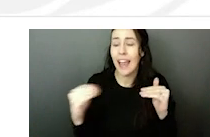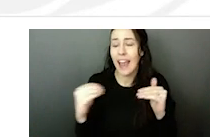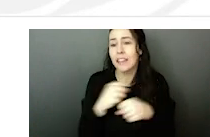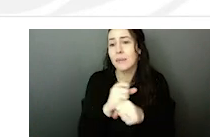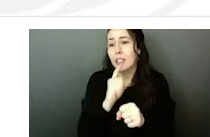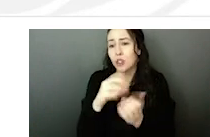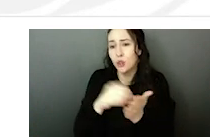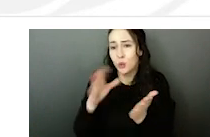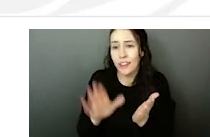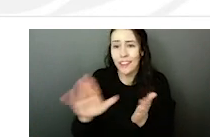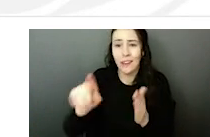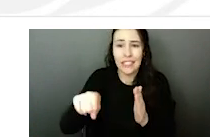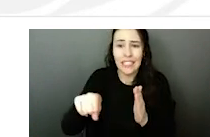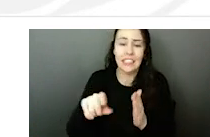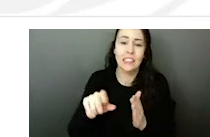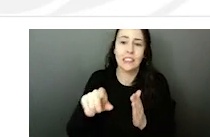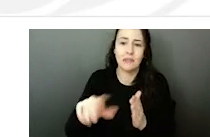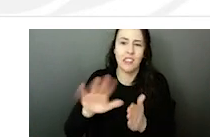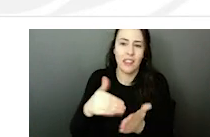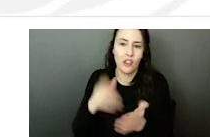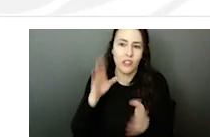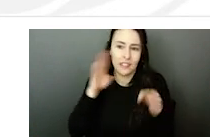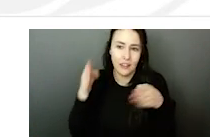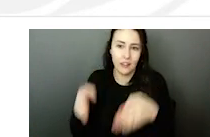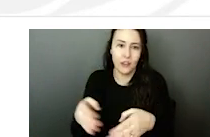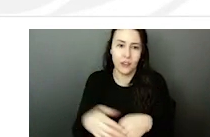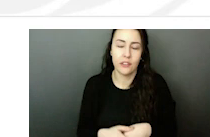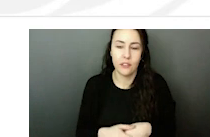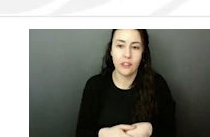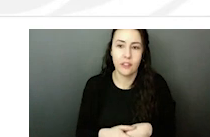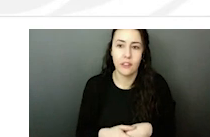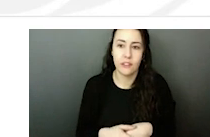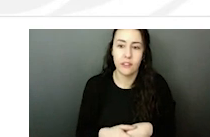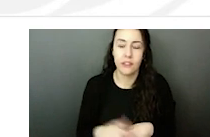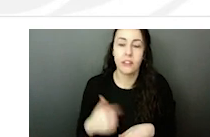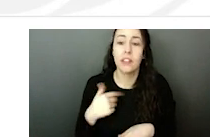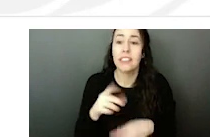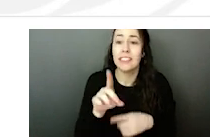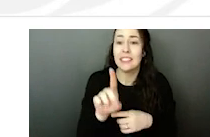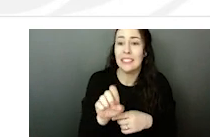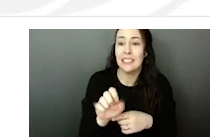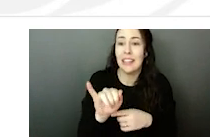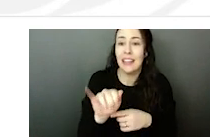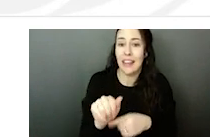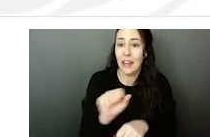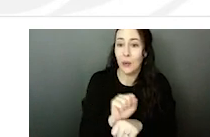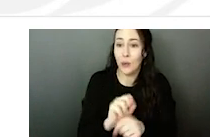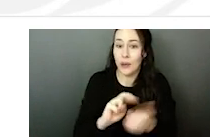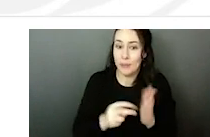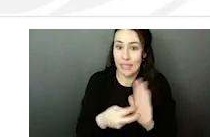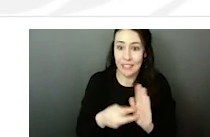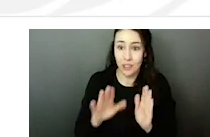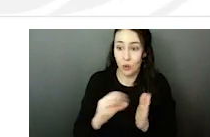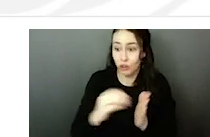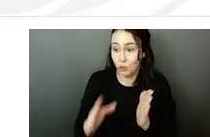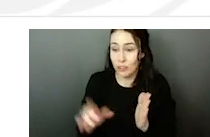can sometimes complicate that work. At its simple core, DEIA work means know what your students need and figure